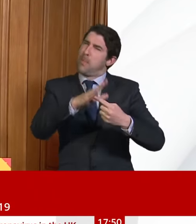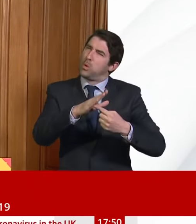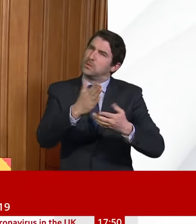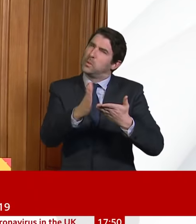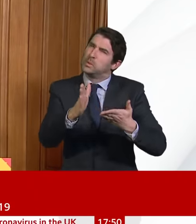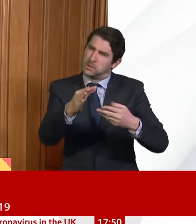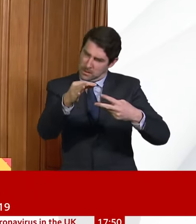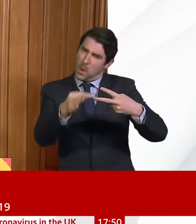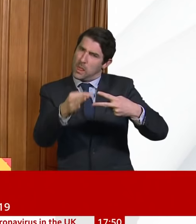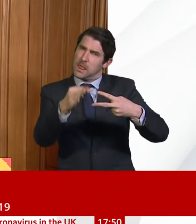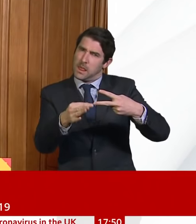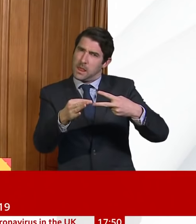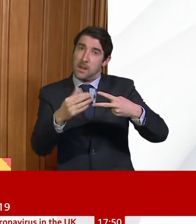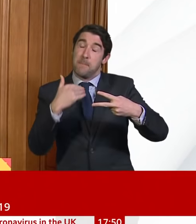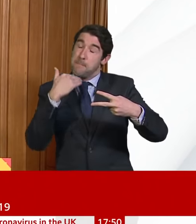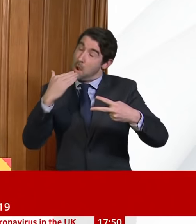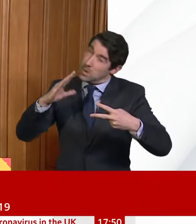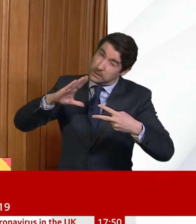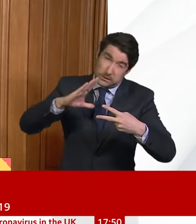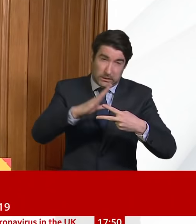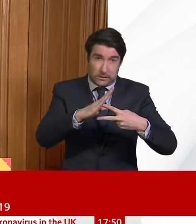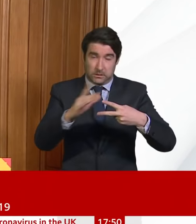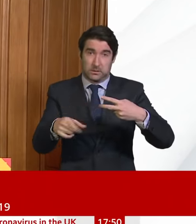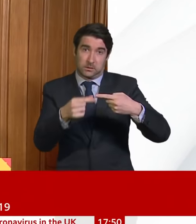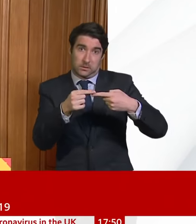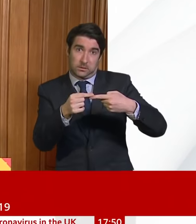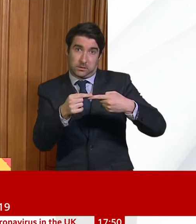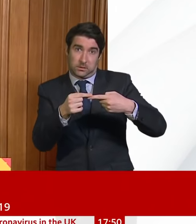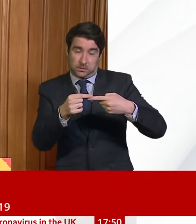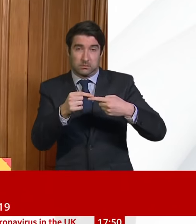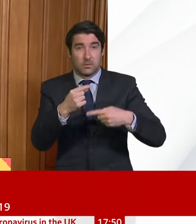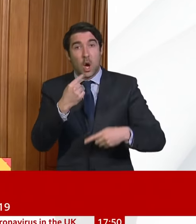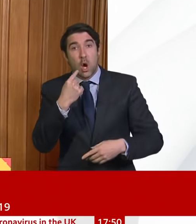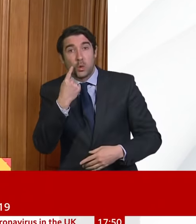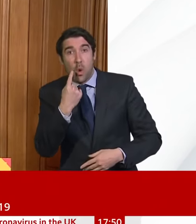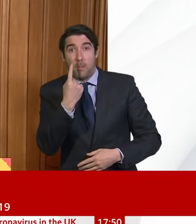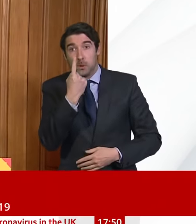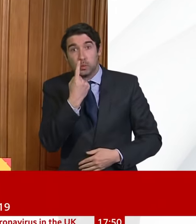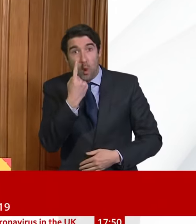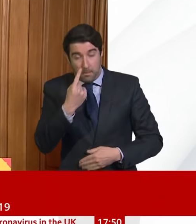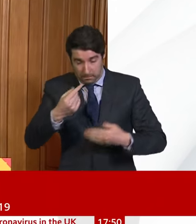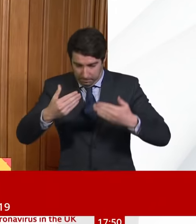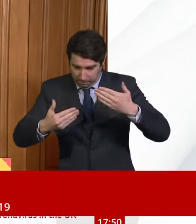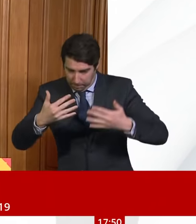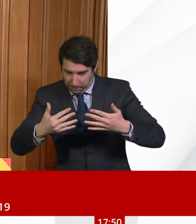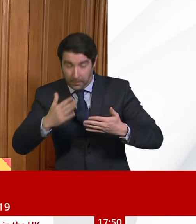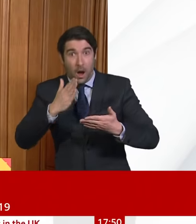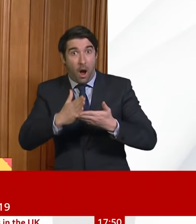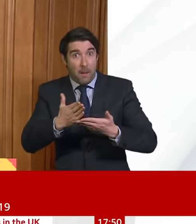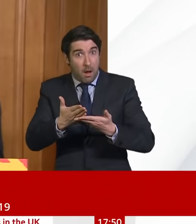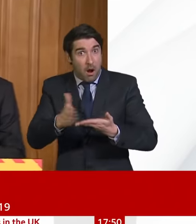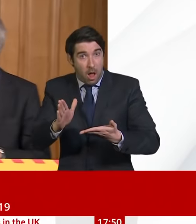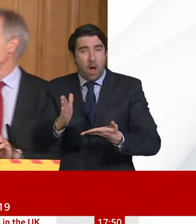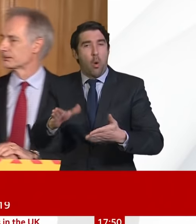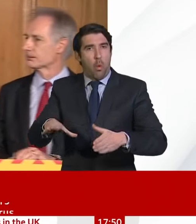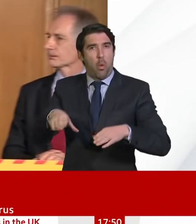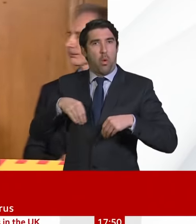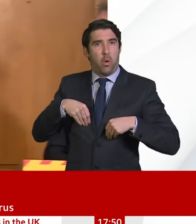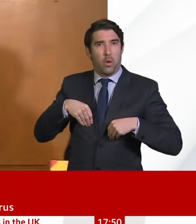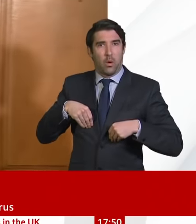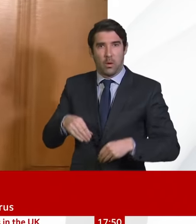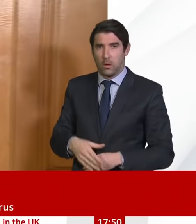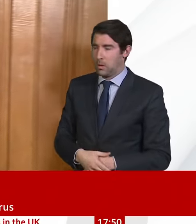the most urgent is the swab tests so that we can treat patients better and get staff back to work. Fantastic. Did you want to